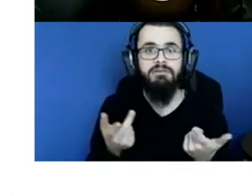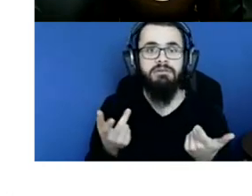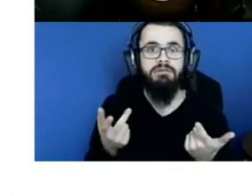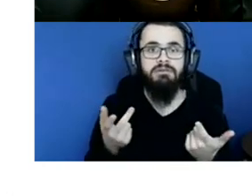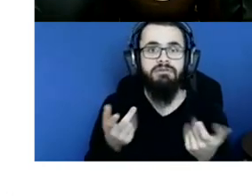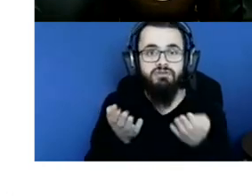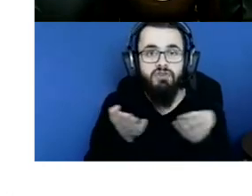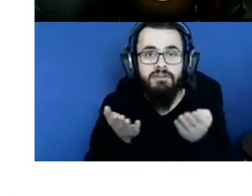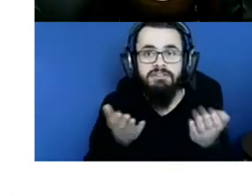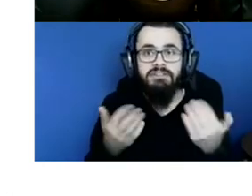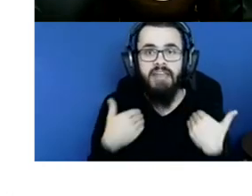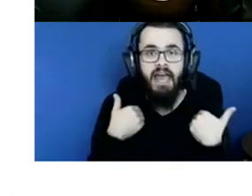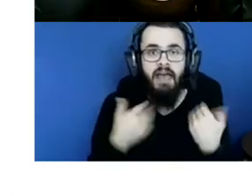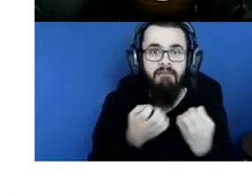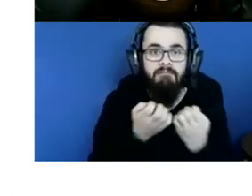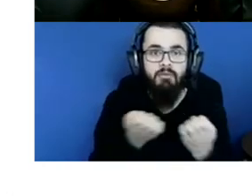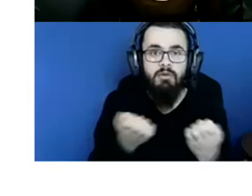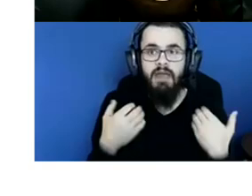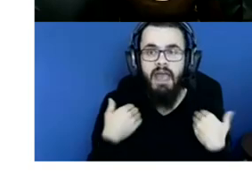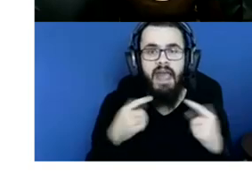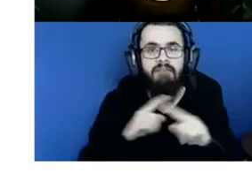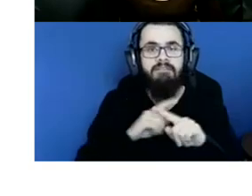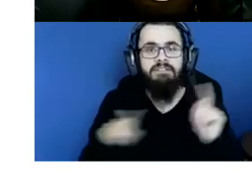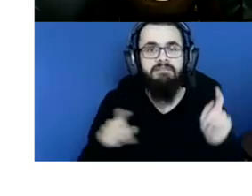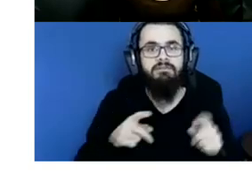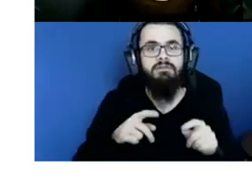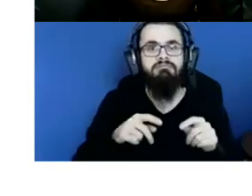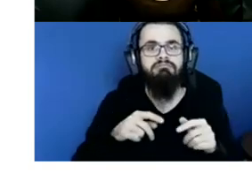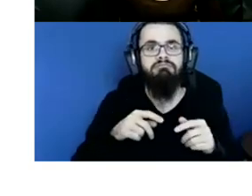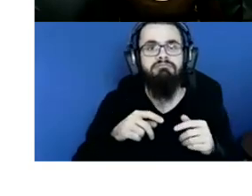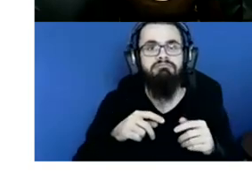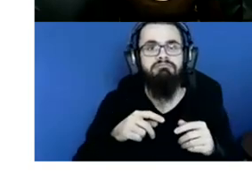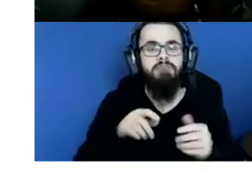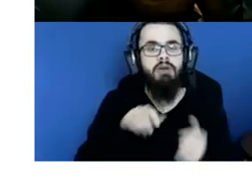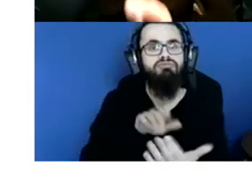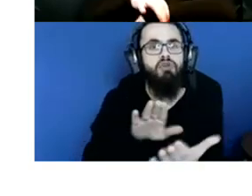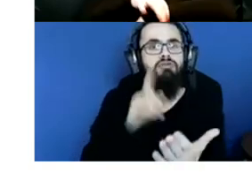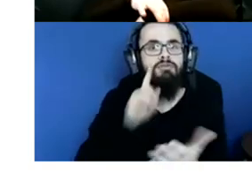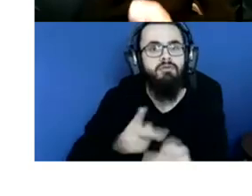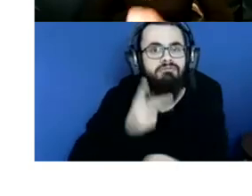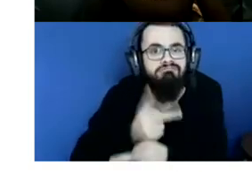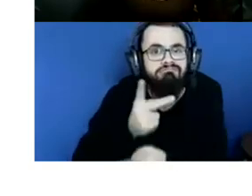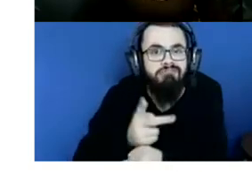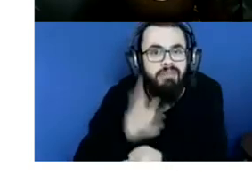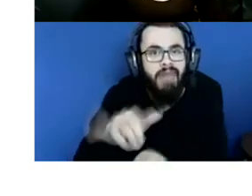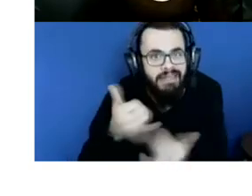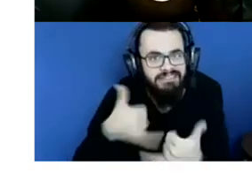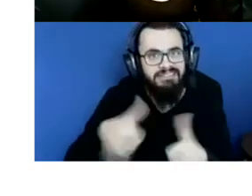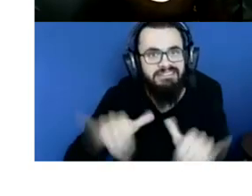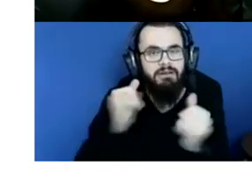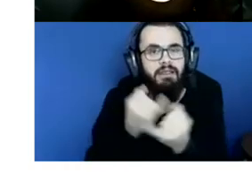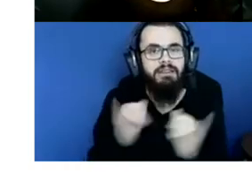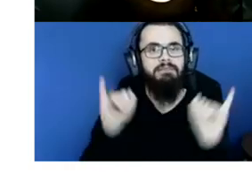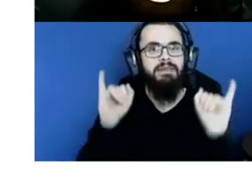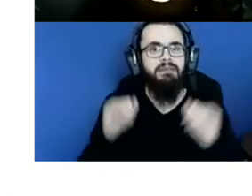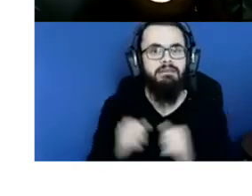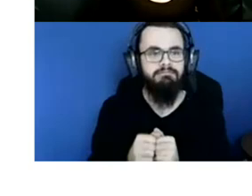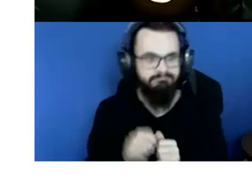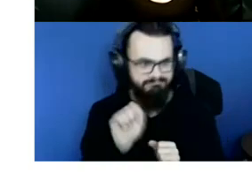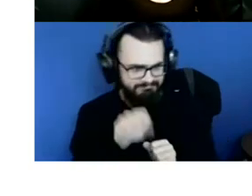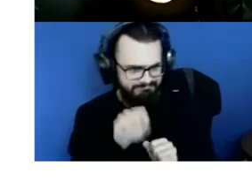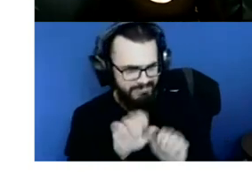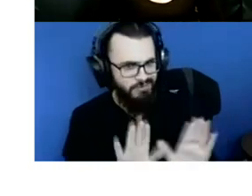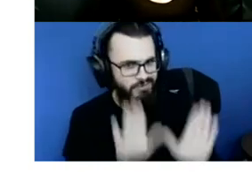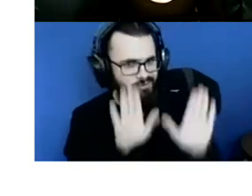that, and still be on your own? Great point. All right, so here's the question we want to throw out